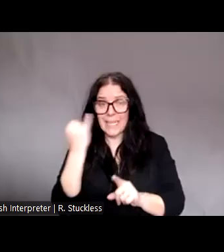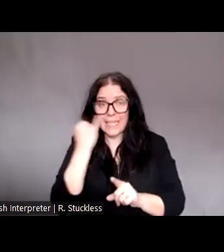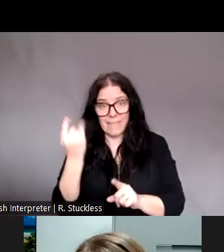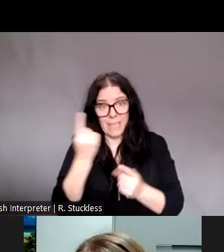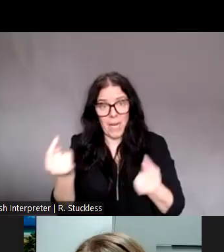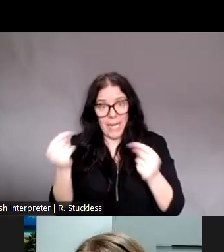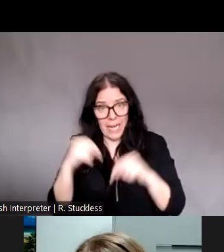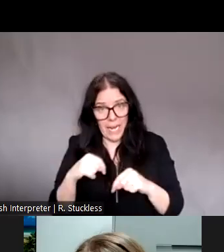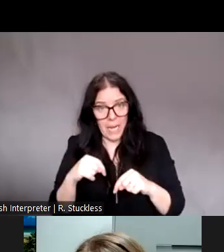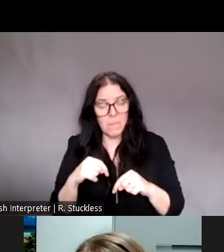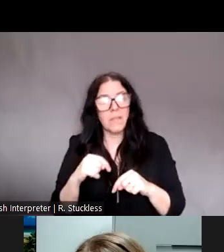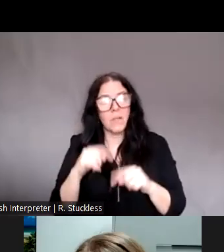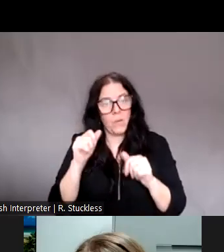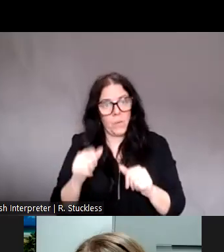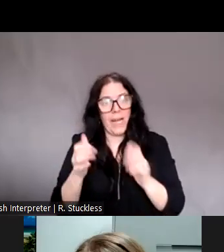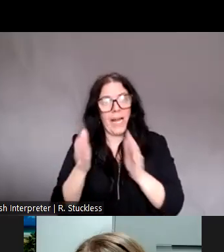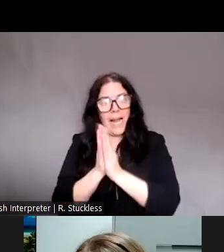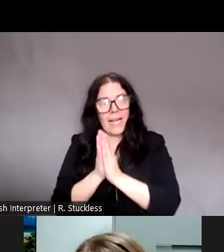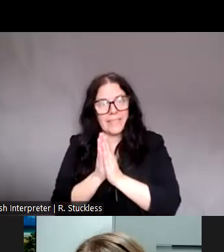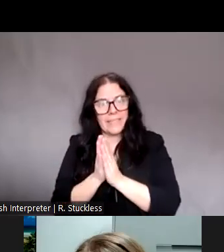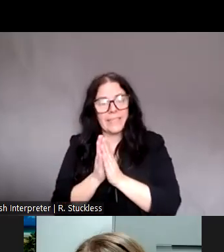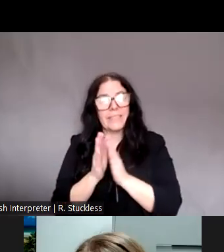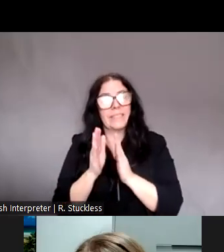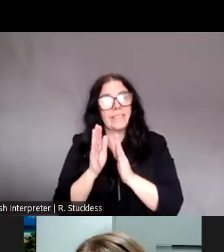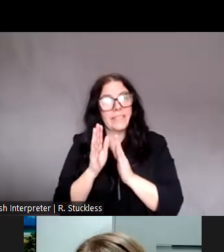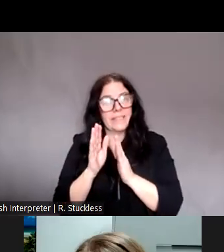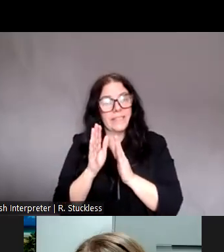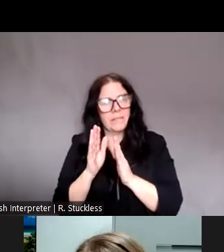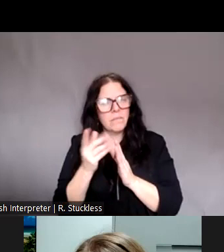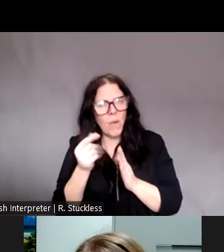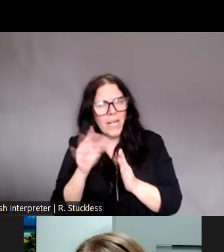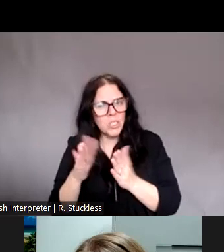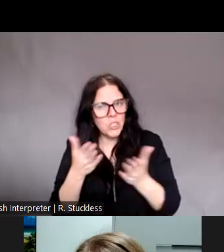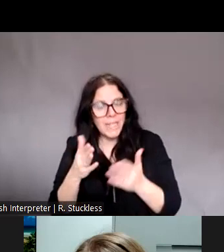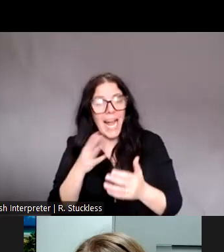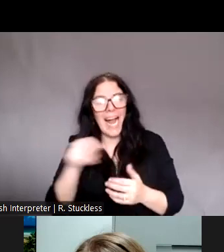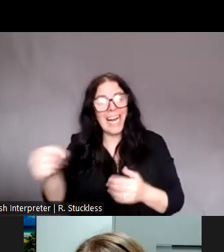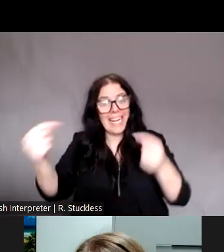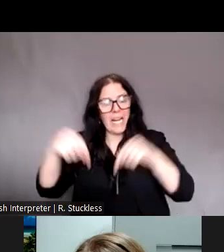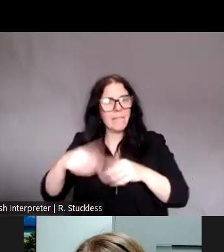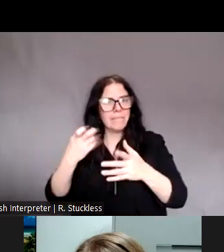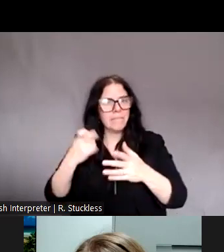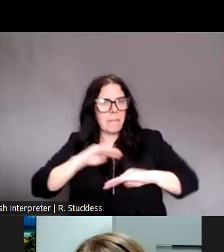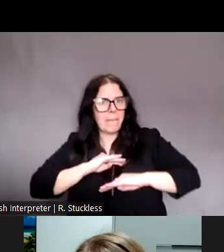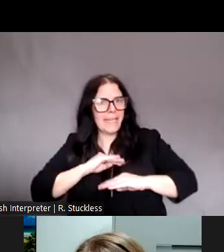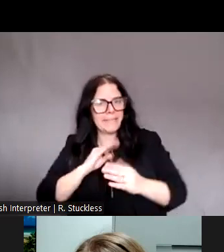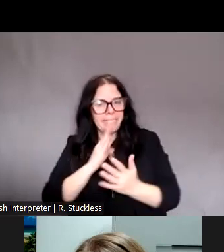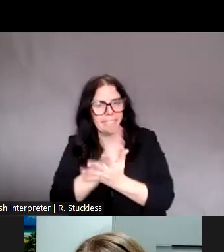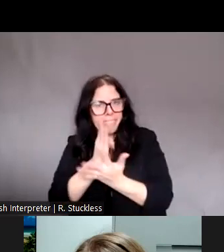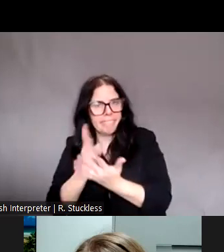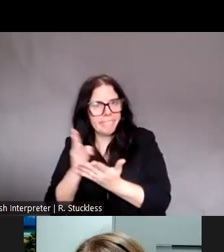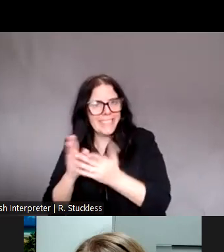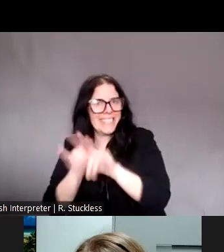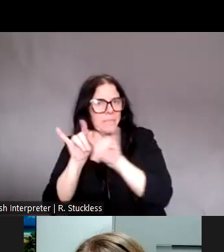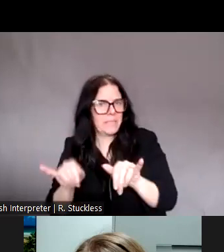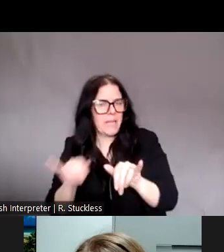can access several services and meet several needs in one visit. Um, all of our